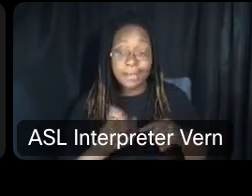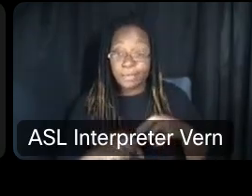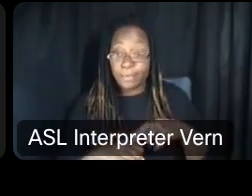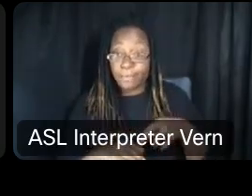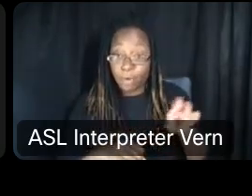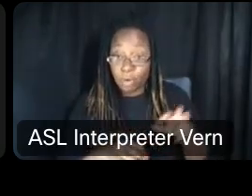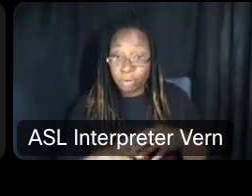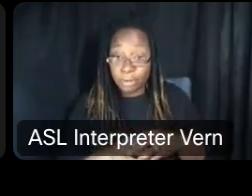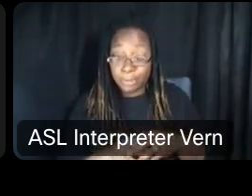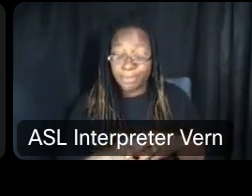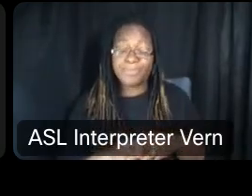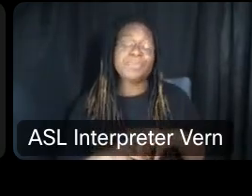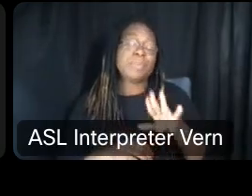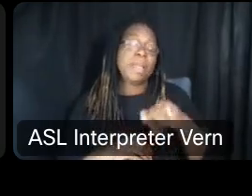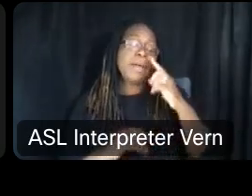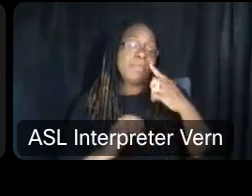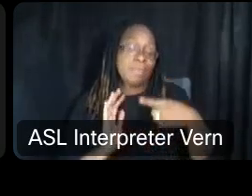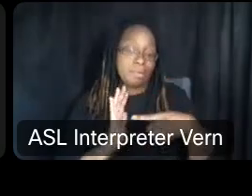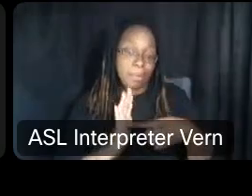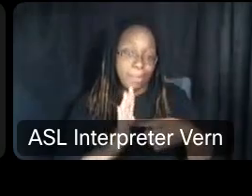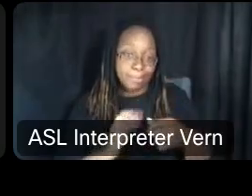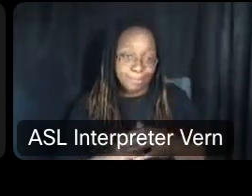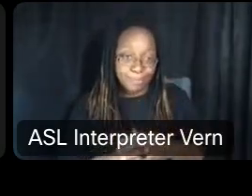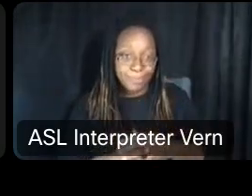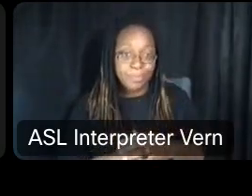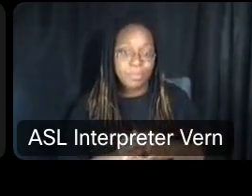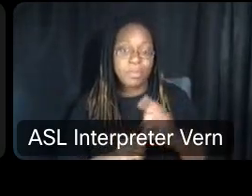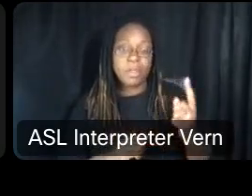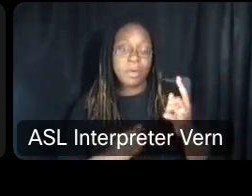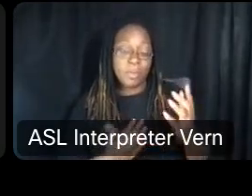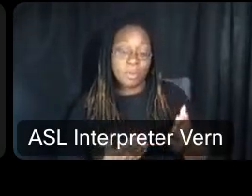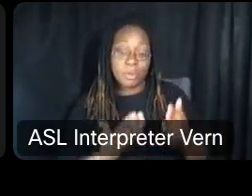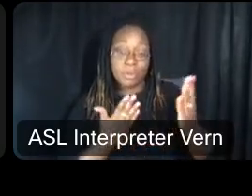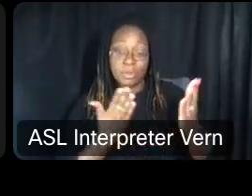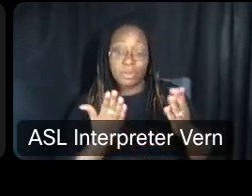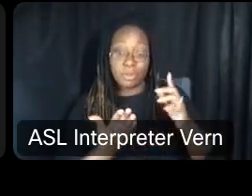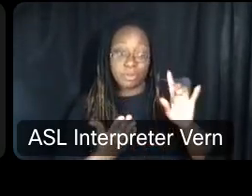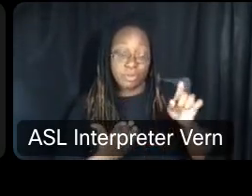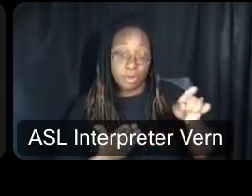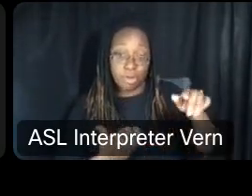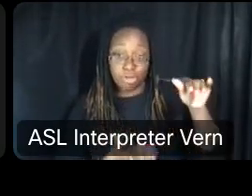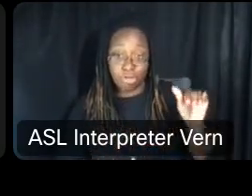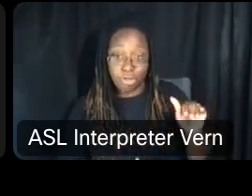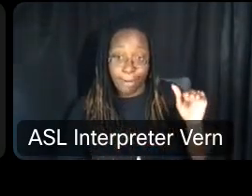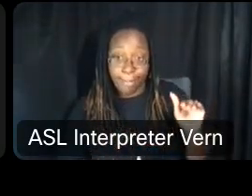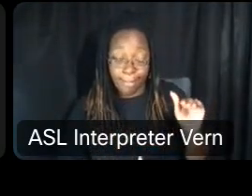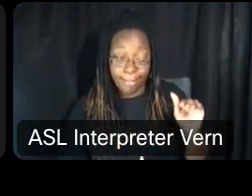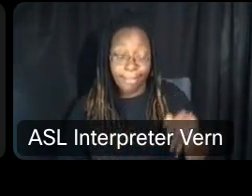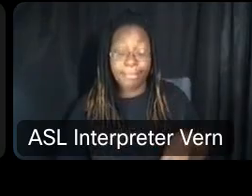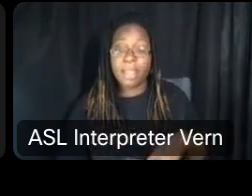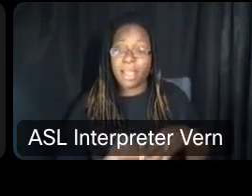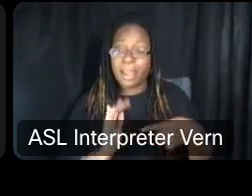that a somebody was offering services to a survivor's child and billing that child's